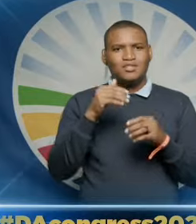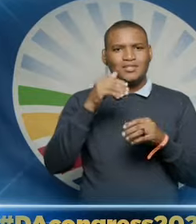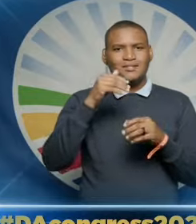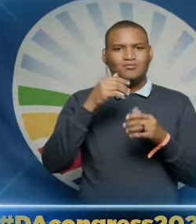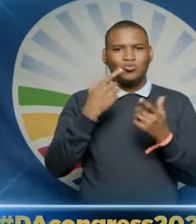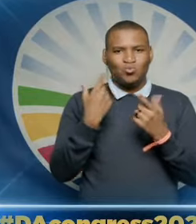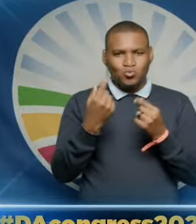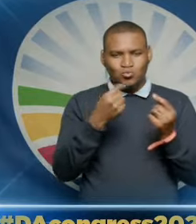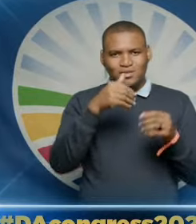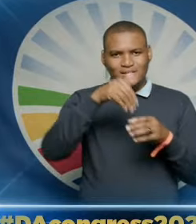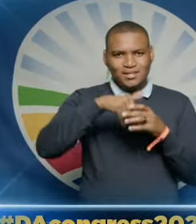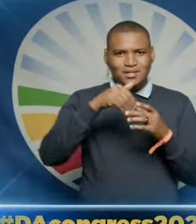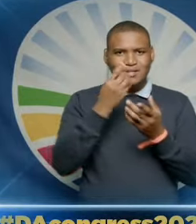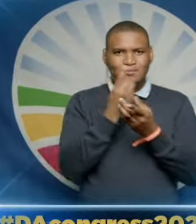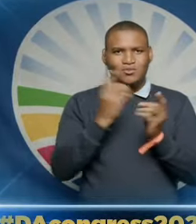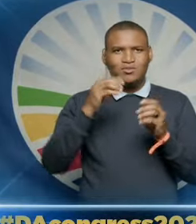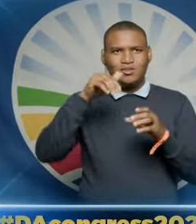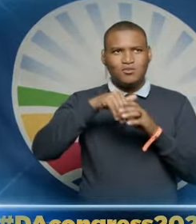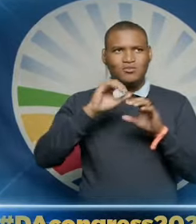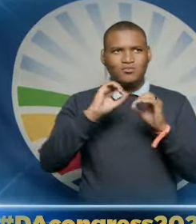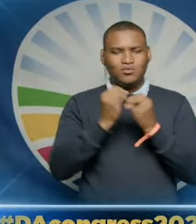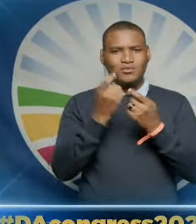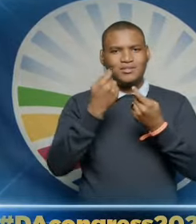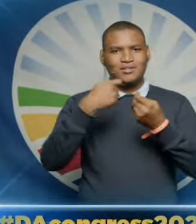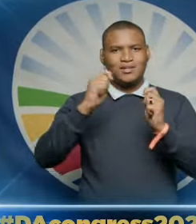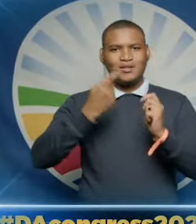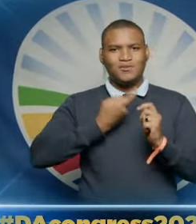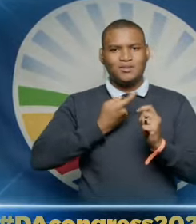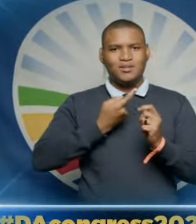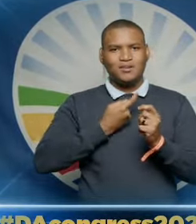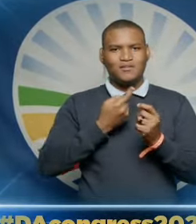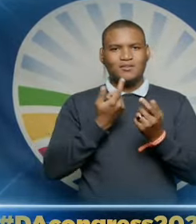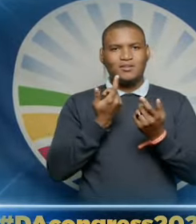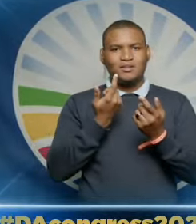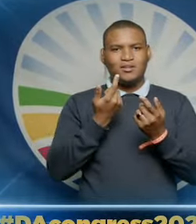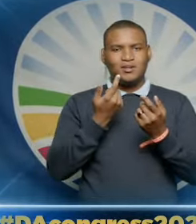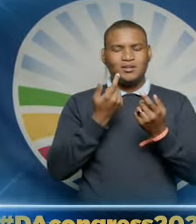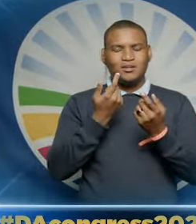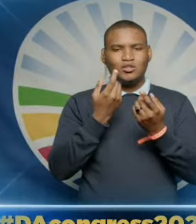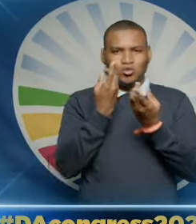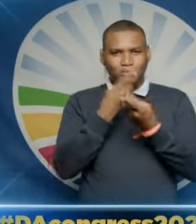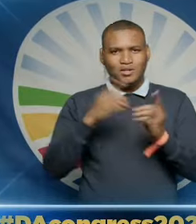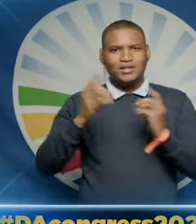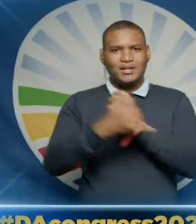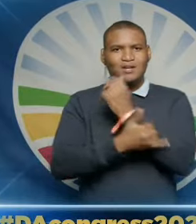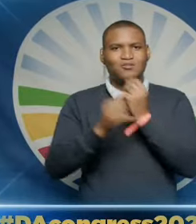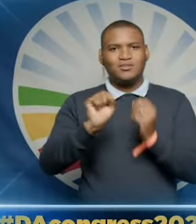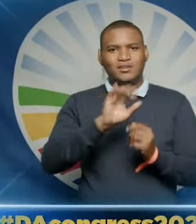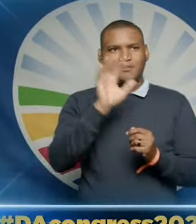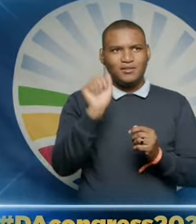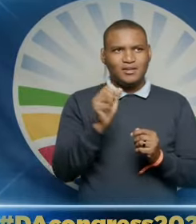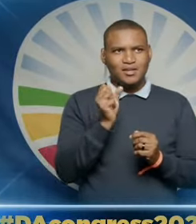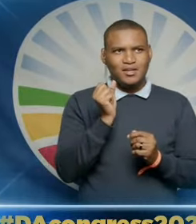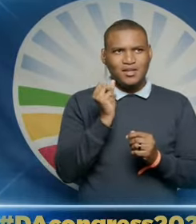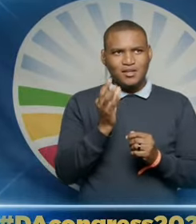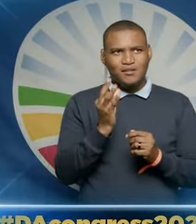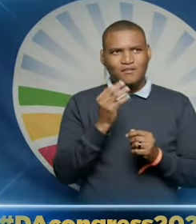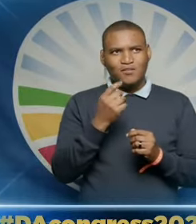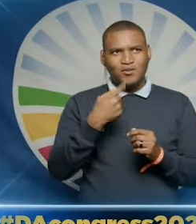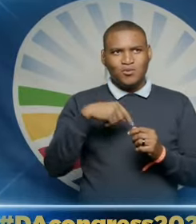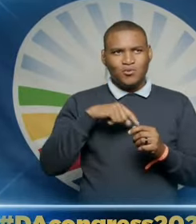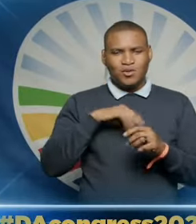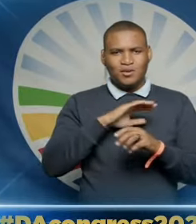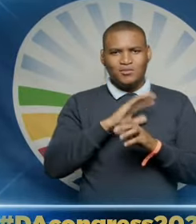own organization. We can't sell ourselves being a democratic party to South Africans if we ourselves don't practice